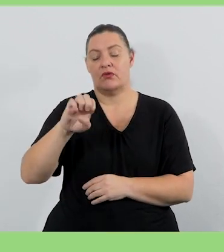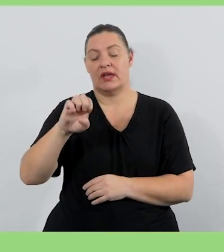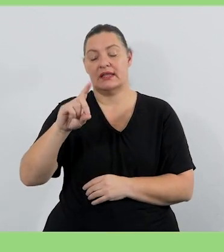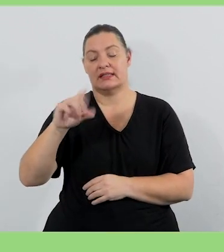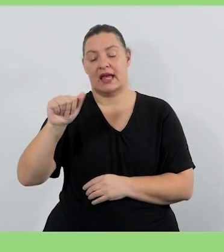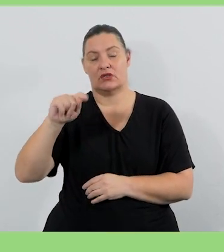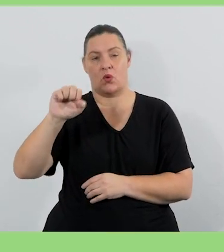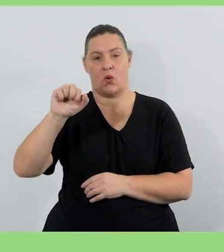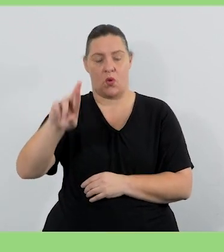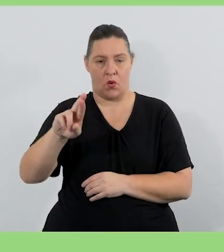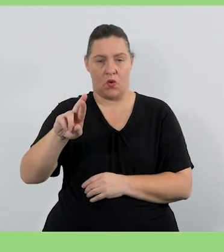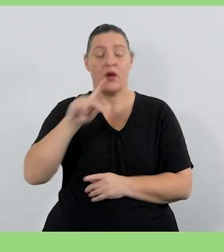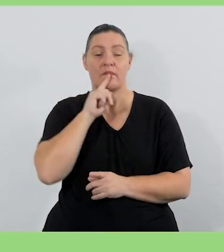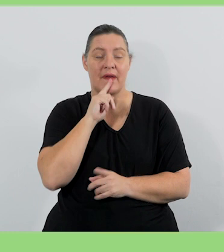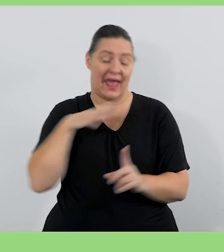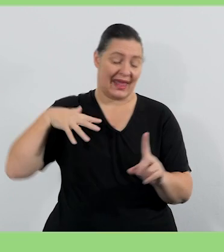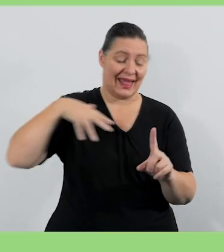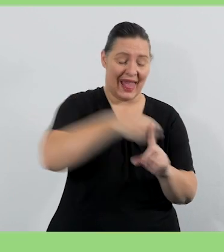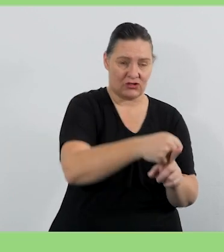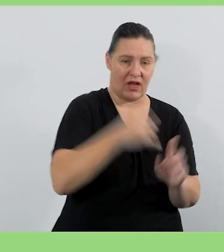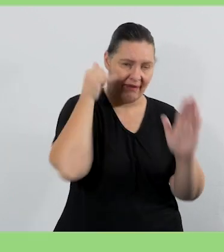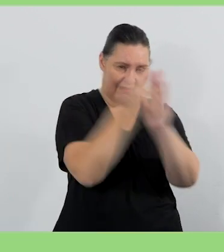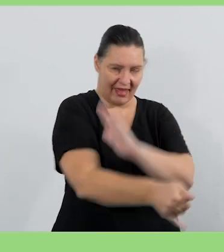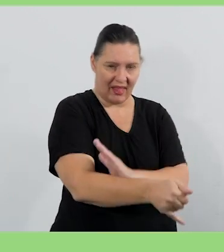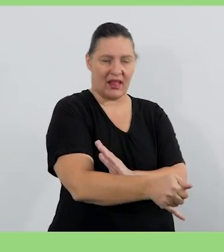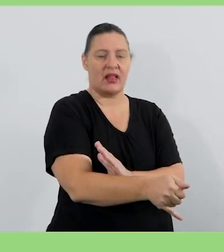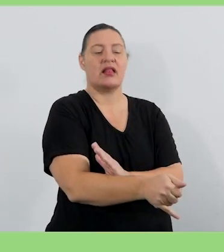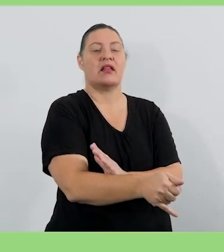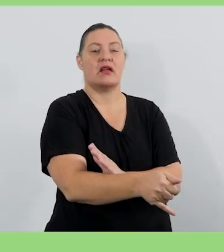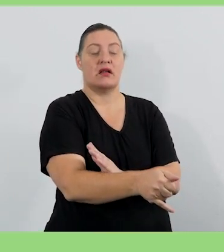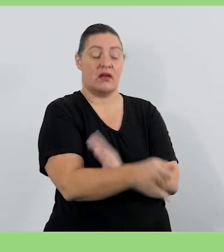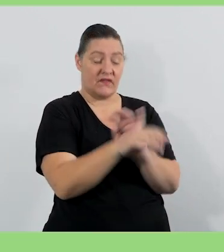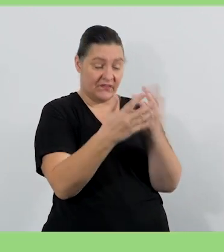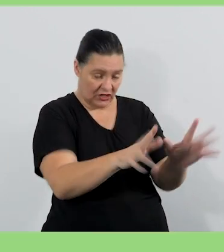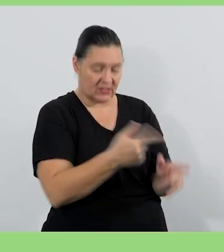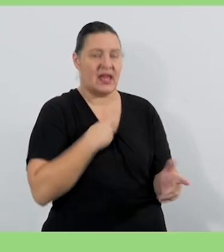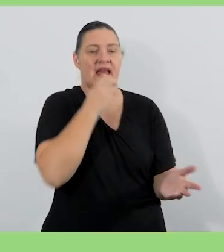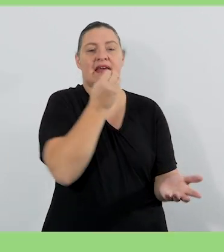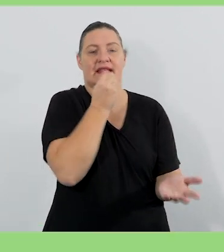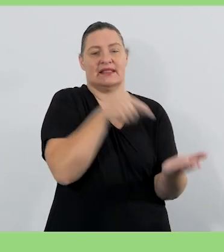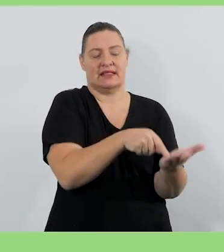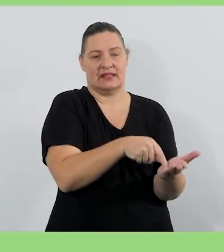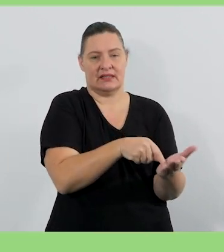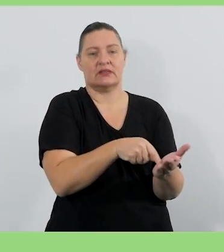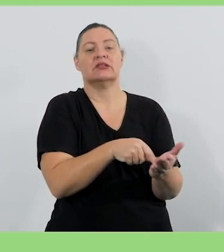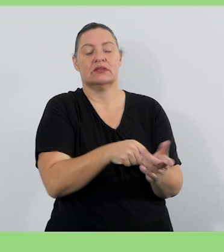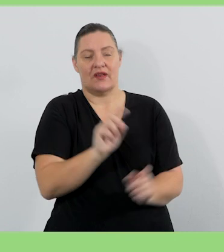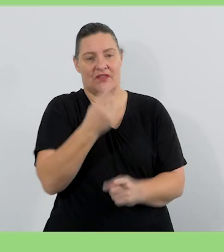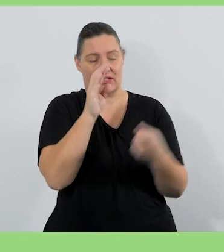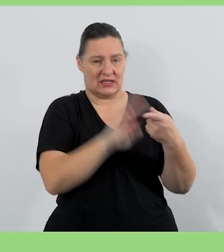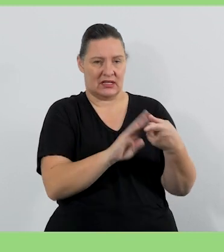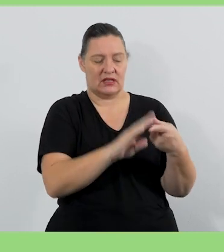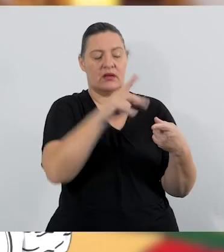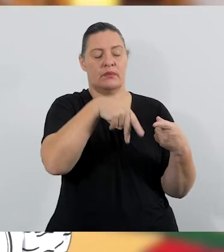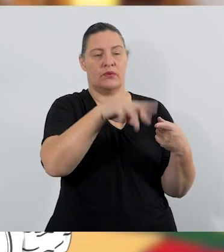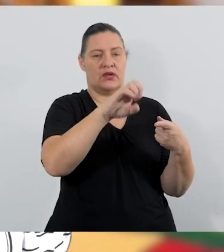are organisms that catch and kill their prey before eating them. So that is the first type of carnivore.